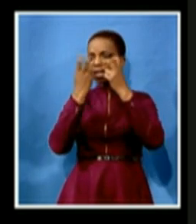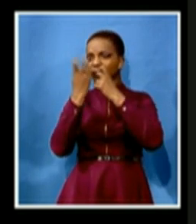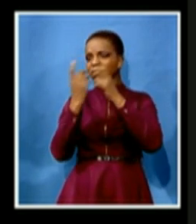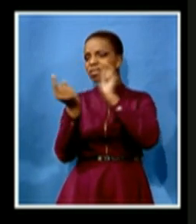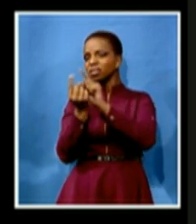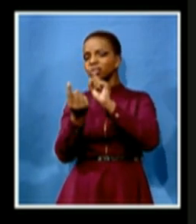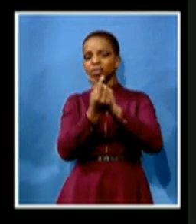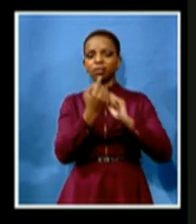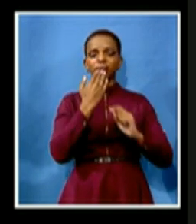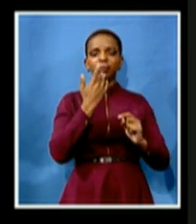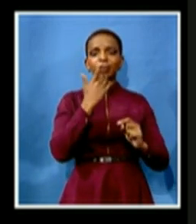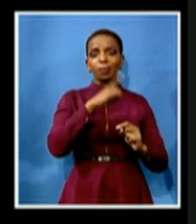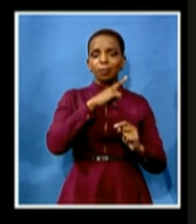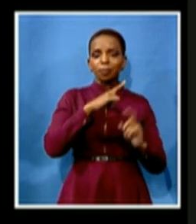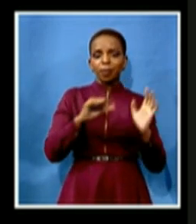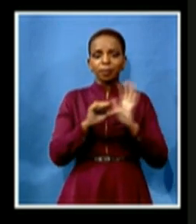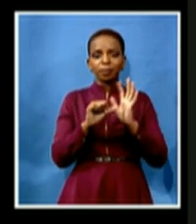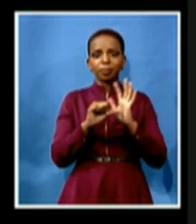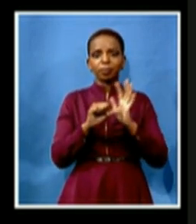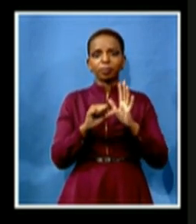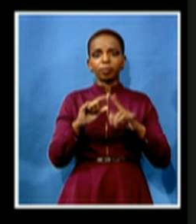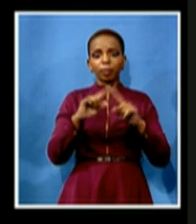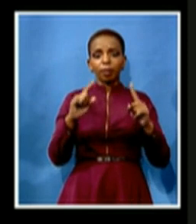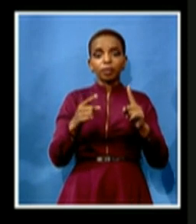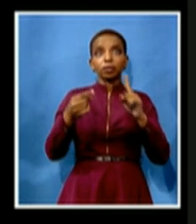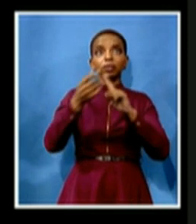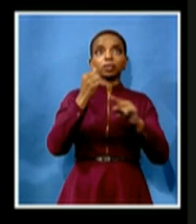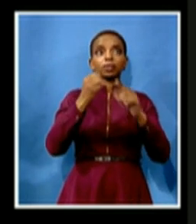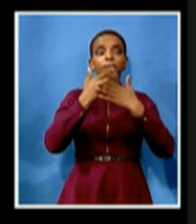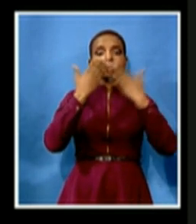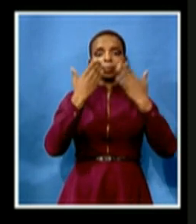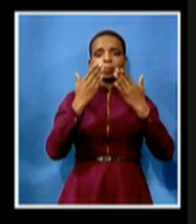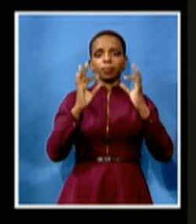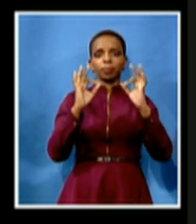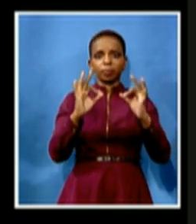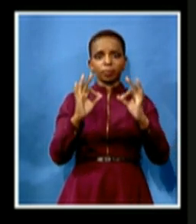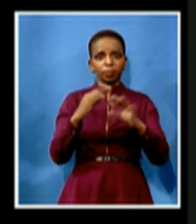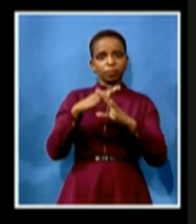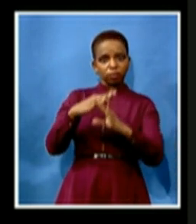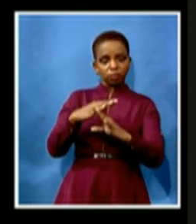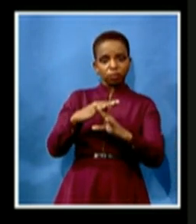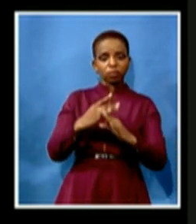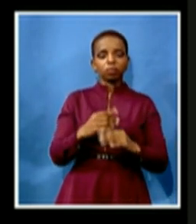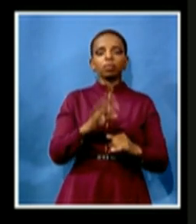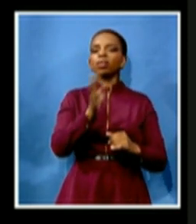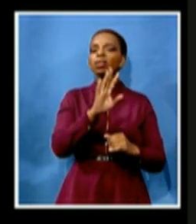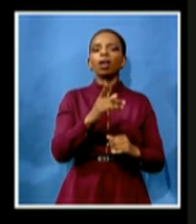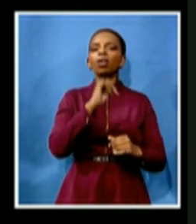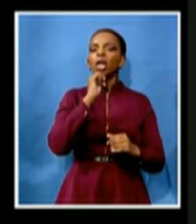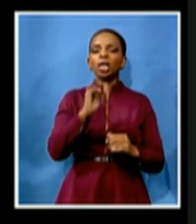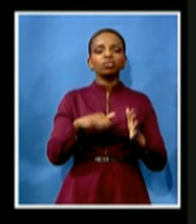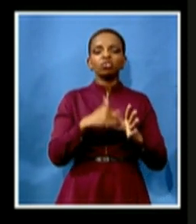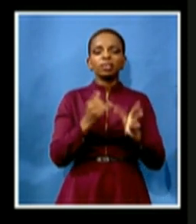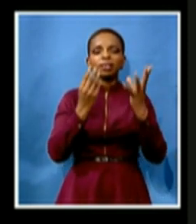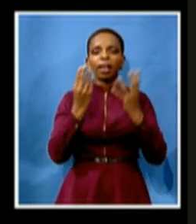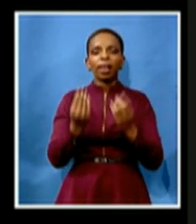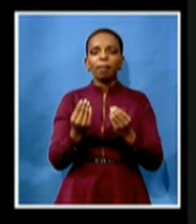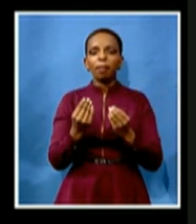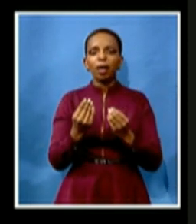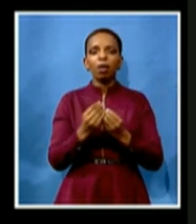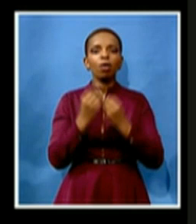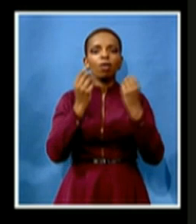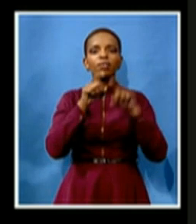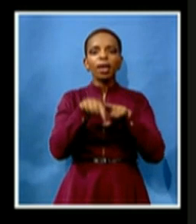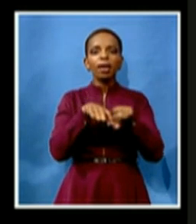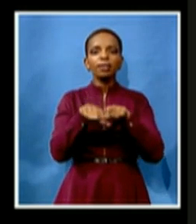The preventive effect doesn't just come from the number of tests, it comes from how the tests are done and whether or not they happen, whether the turnaround is